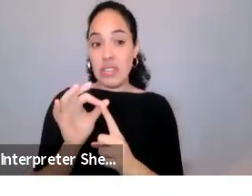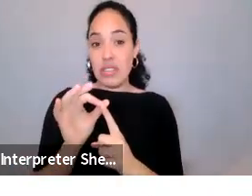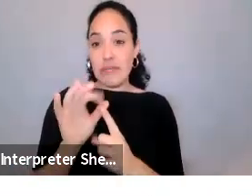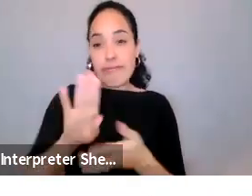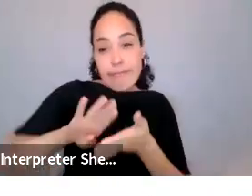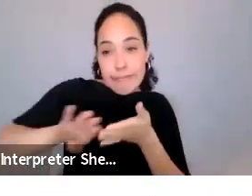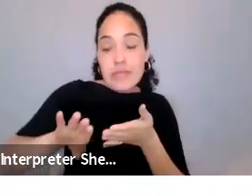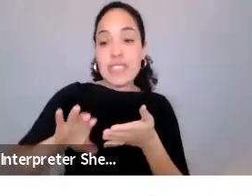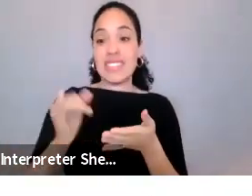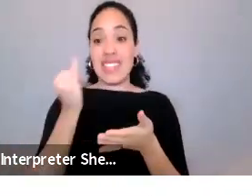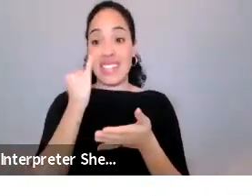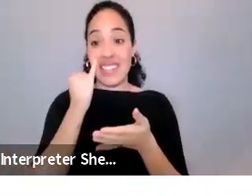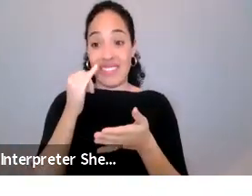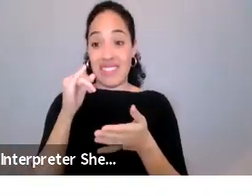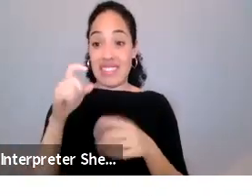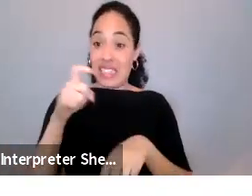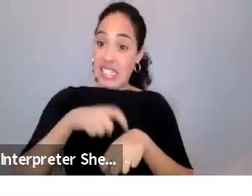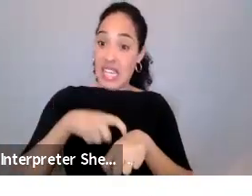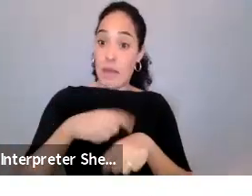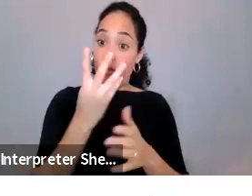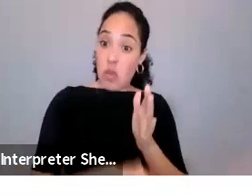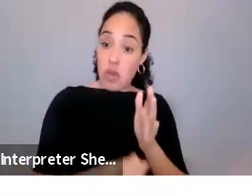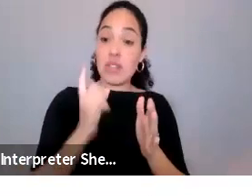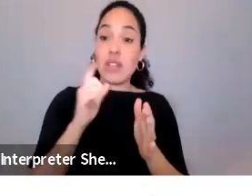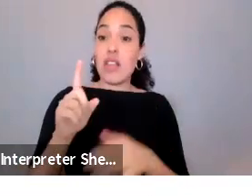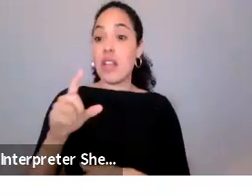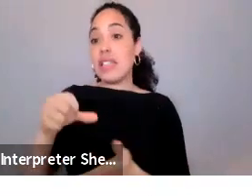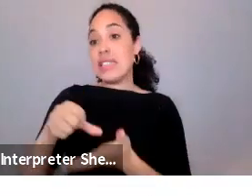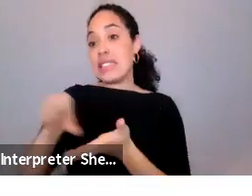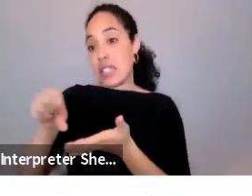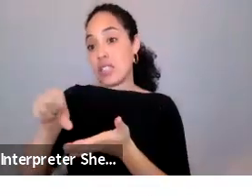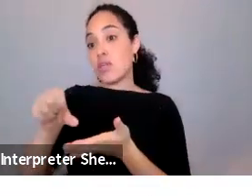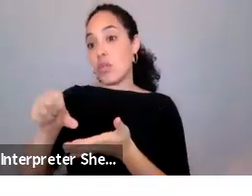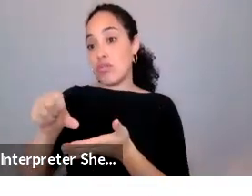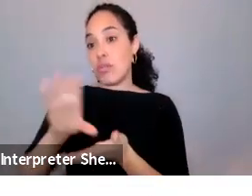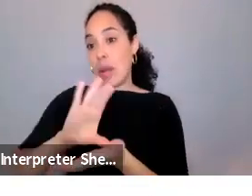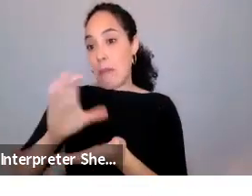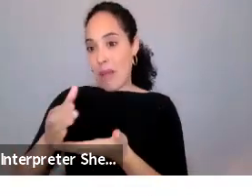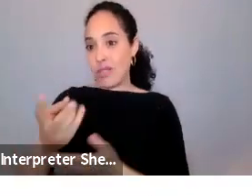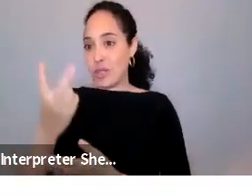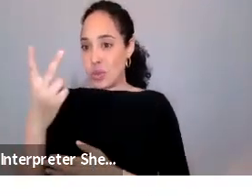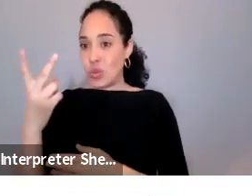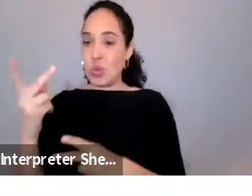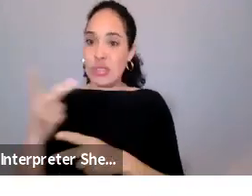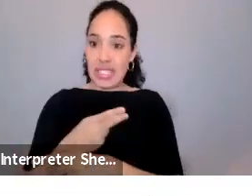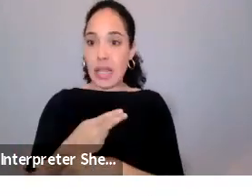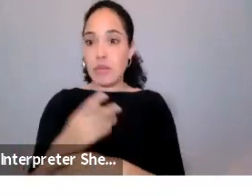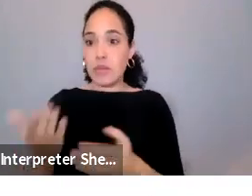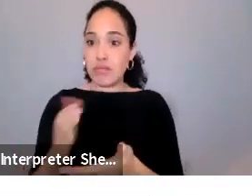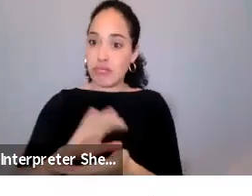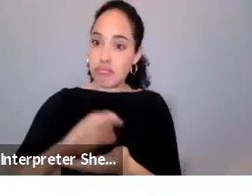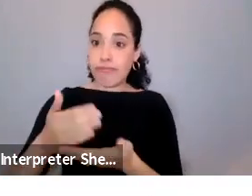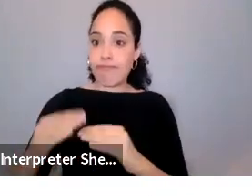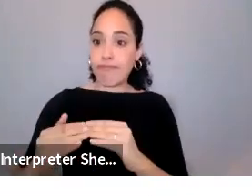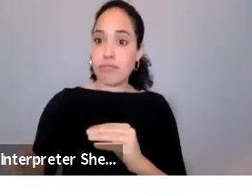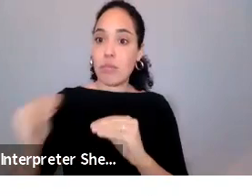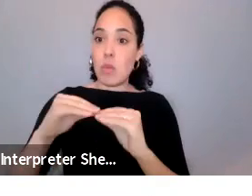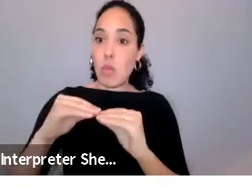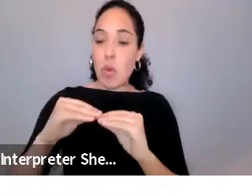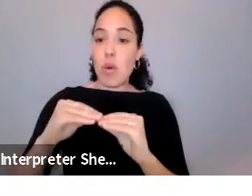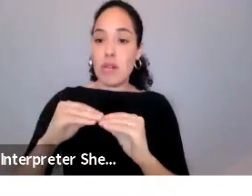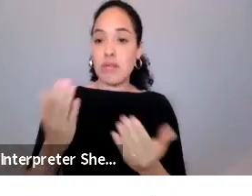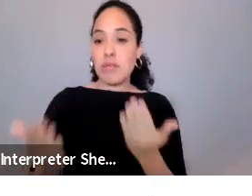the deductible amount will be 2 times the deductible that would otherwise apply to a completed building. For more information on building under